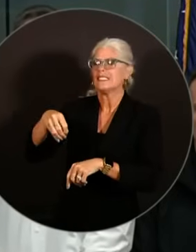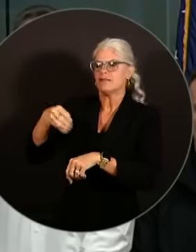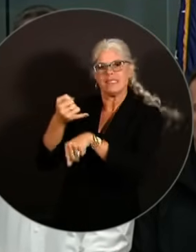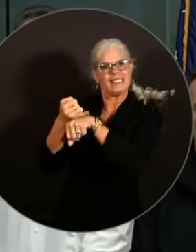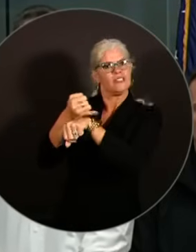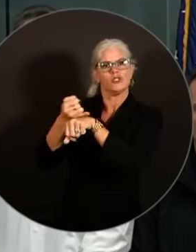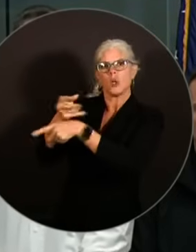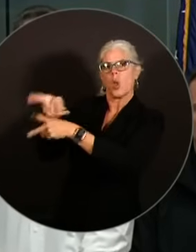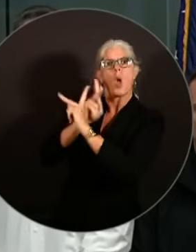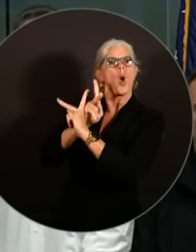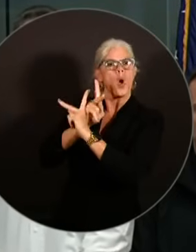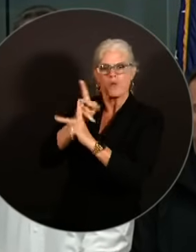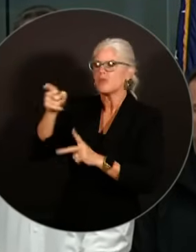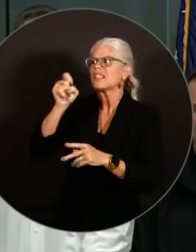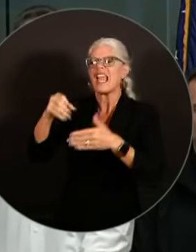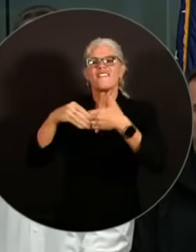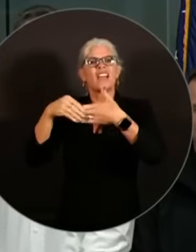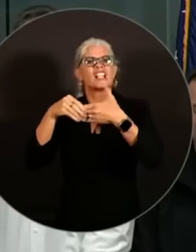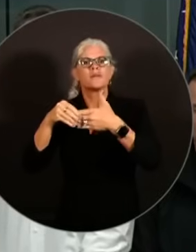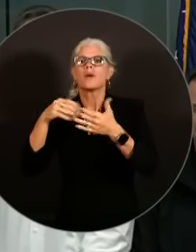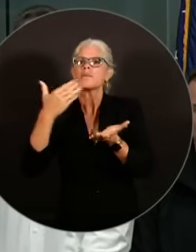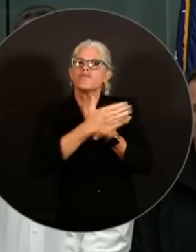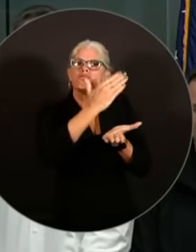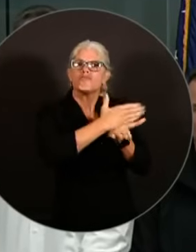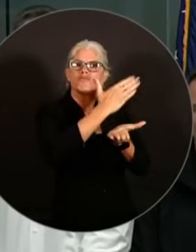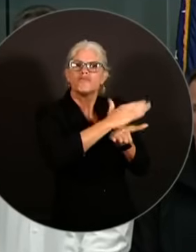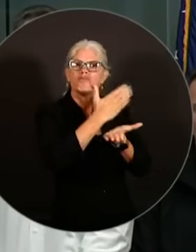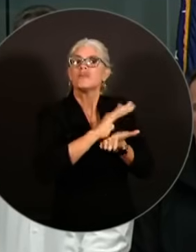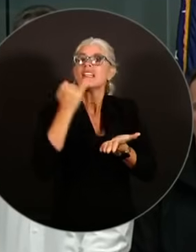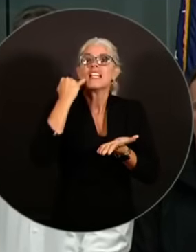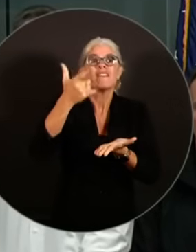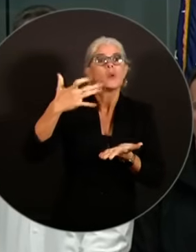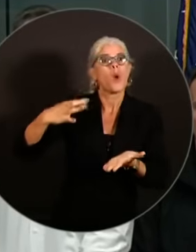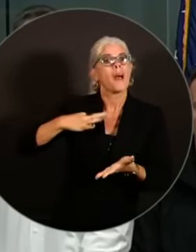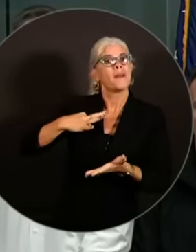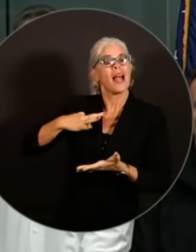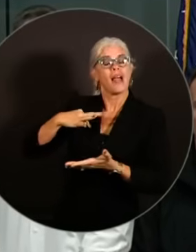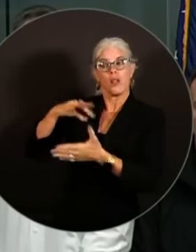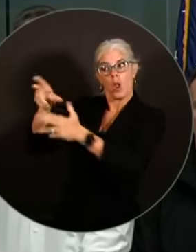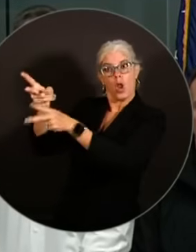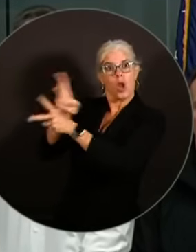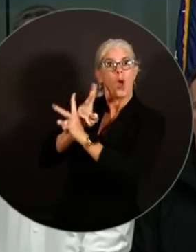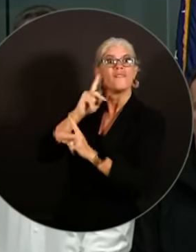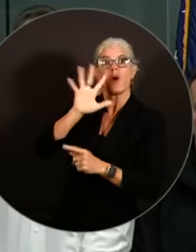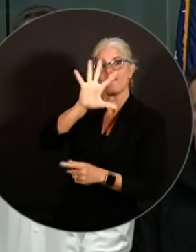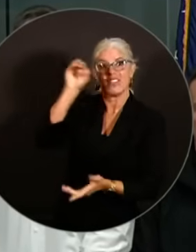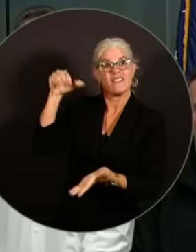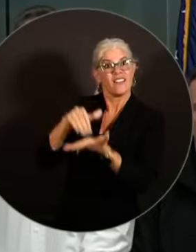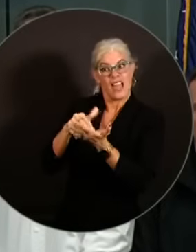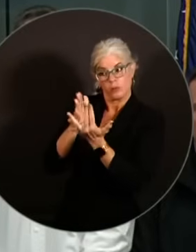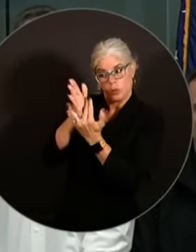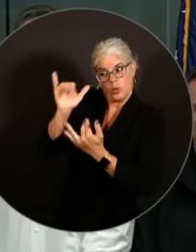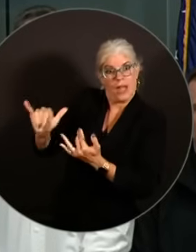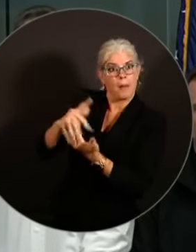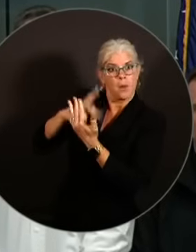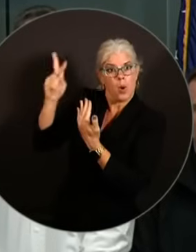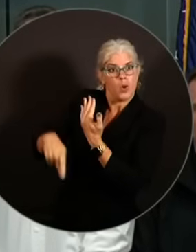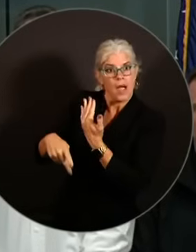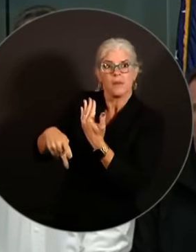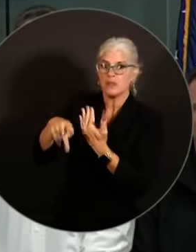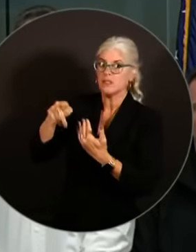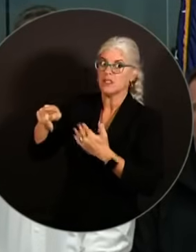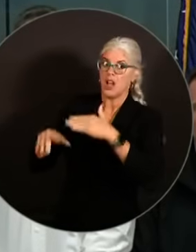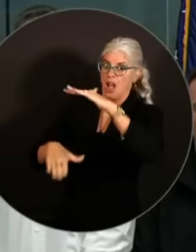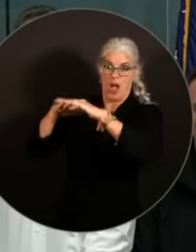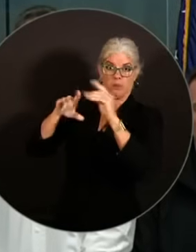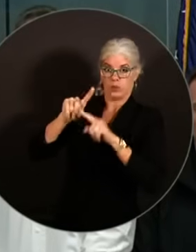repayment options. You can apply for loans of up to $50,000 through the program. Loans of up to $100,000